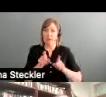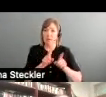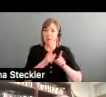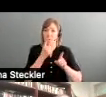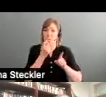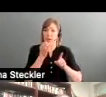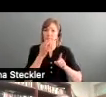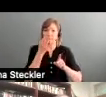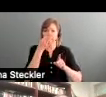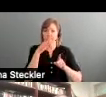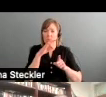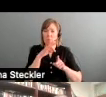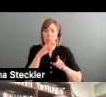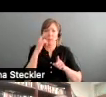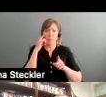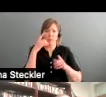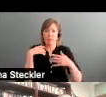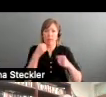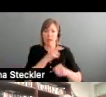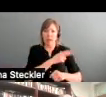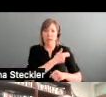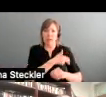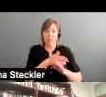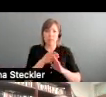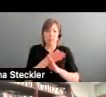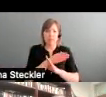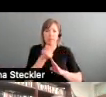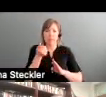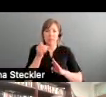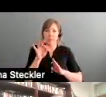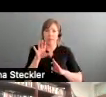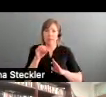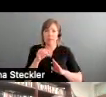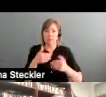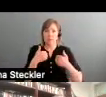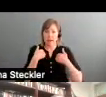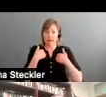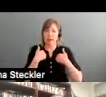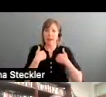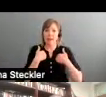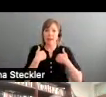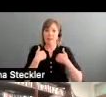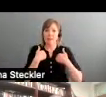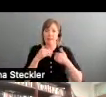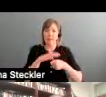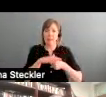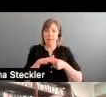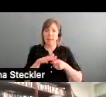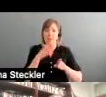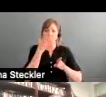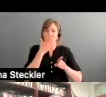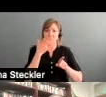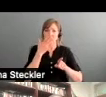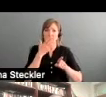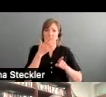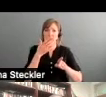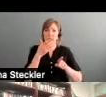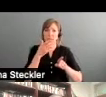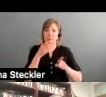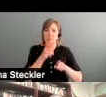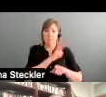one of the few mental hospitals in the country prior to the 1950s to have a substantial racially heterogeneous